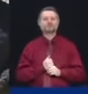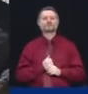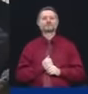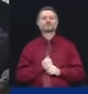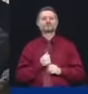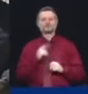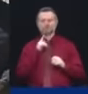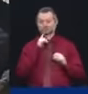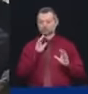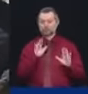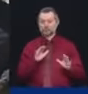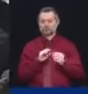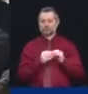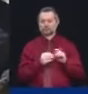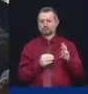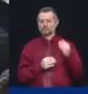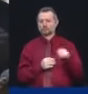progress.